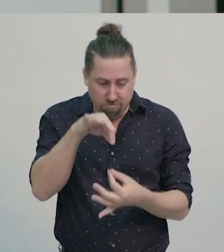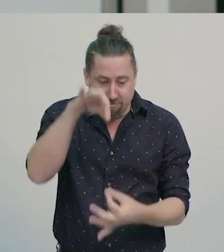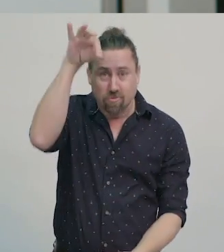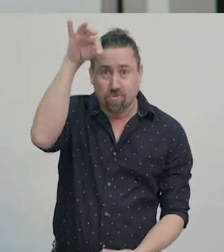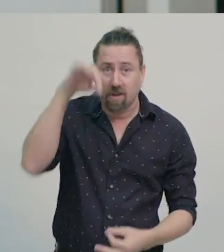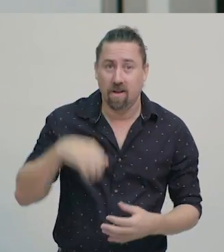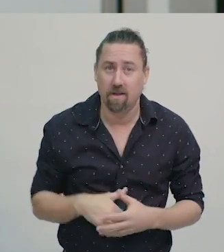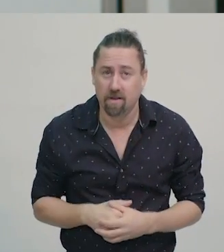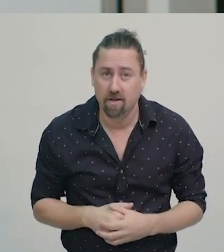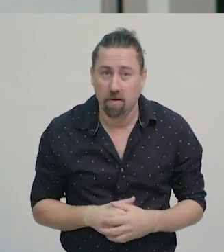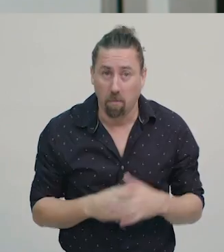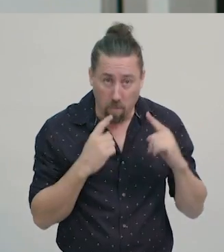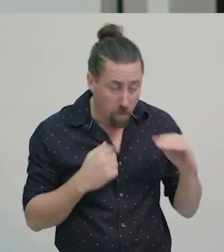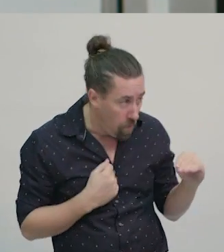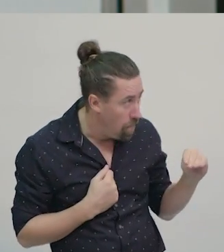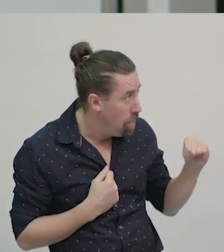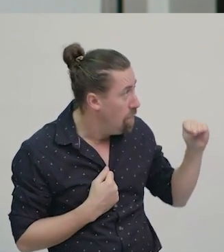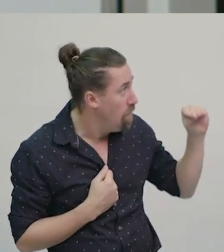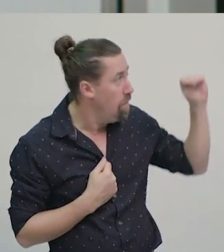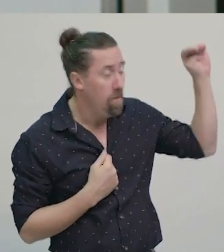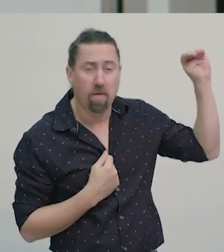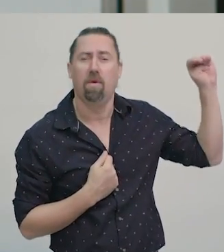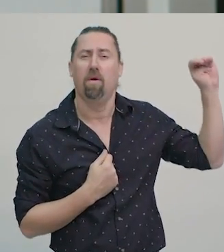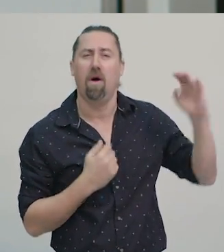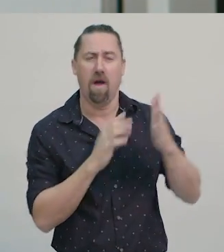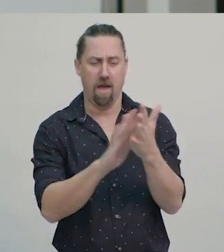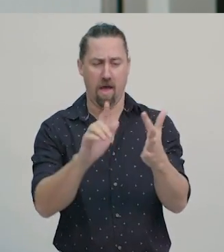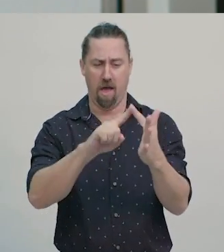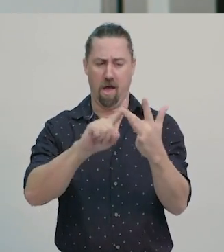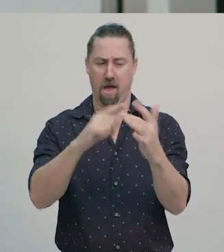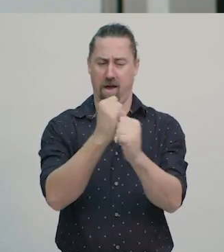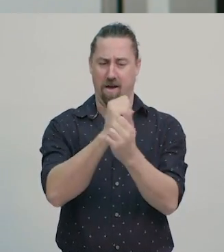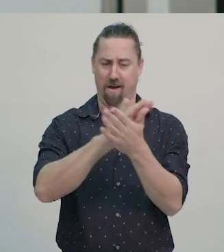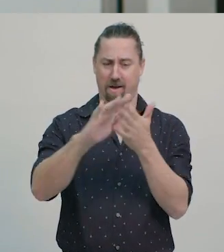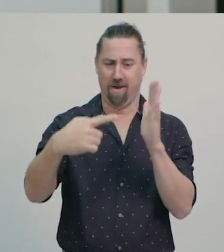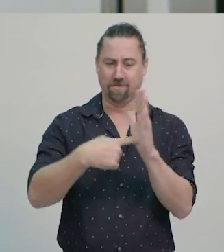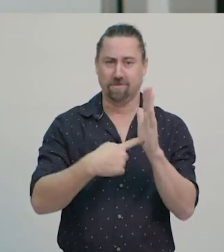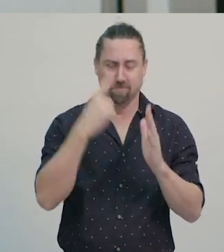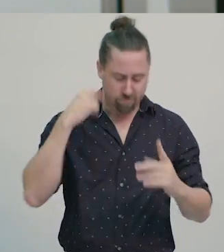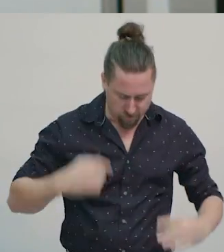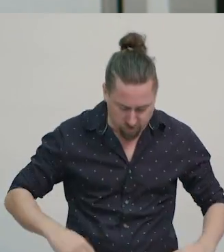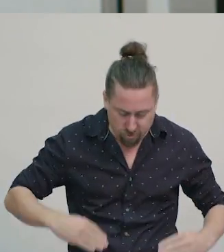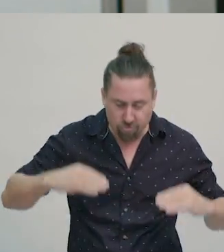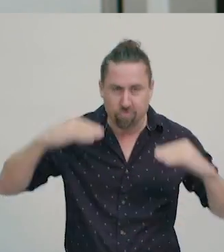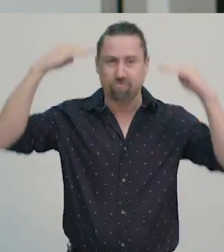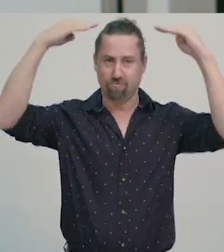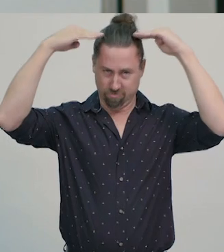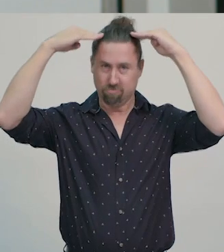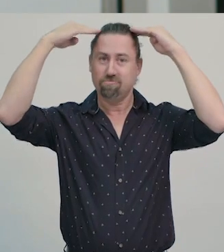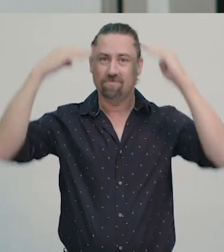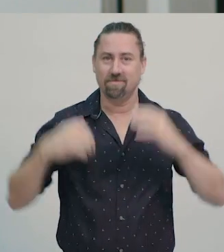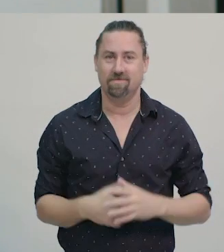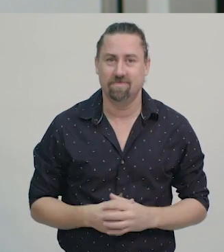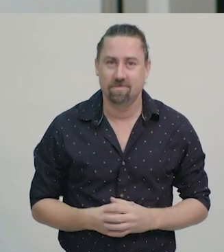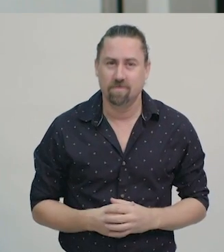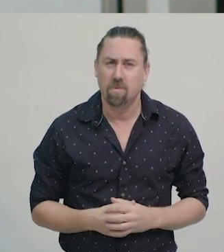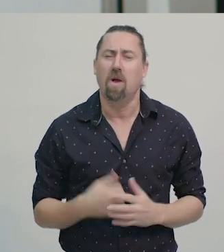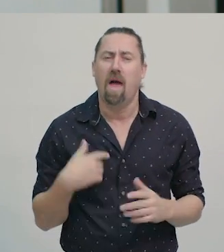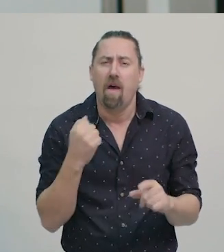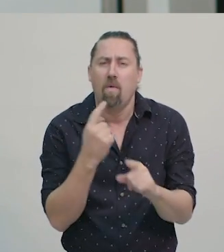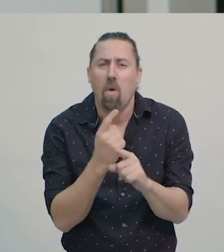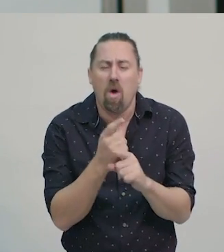Hi everyone. I'm so happy you could join me today. Can you see what I have? This is